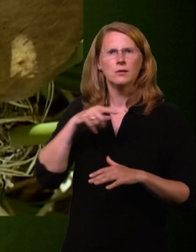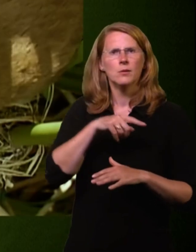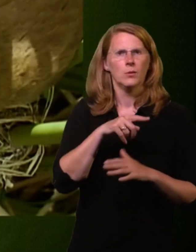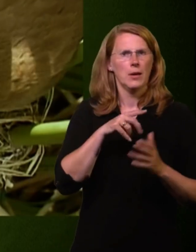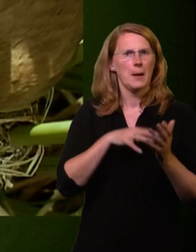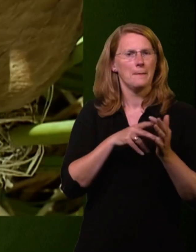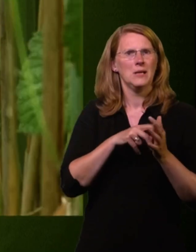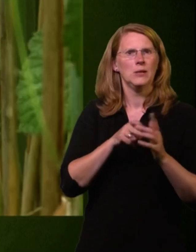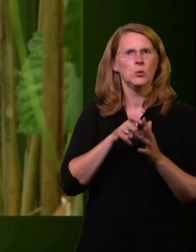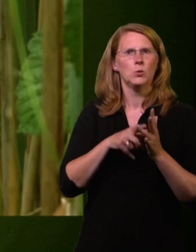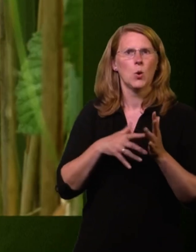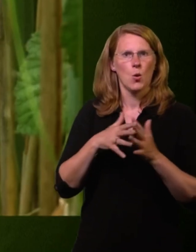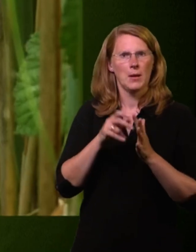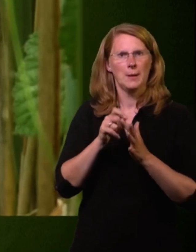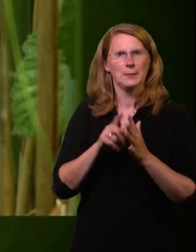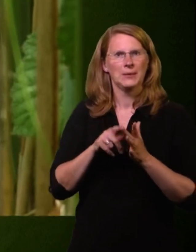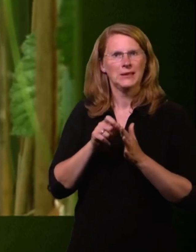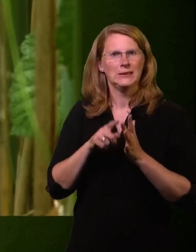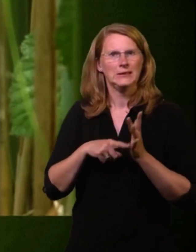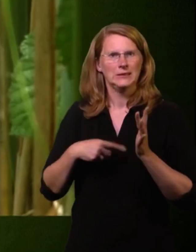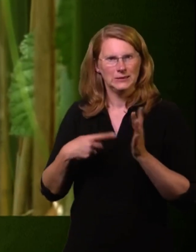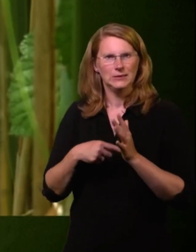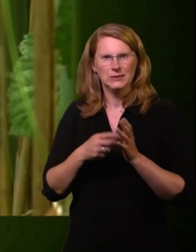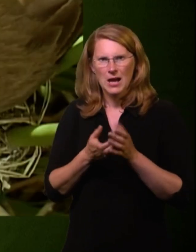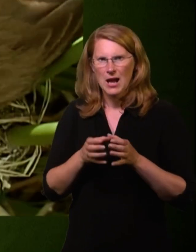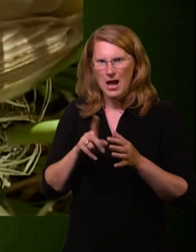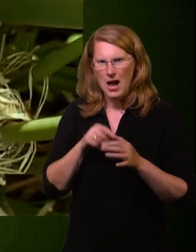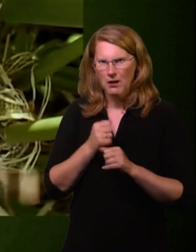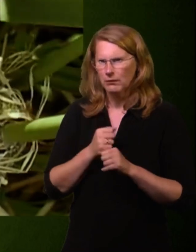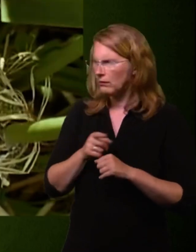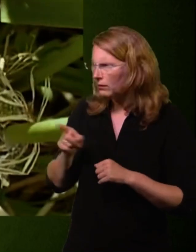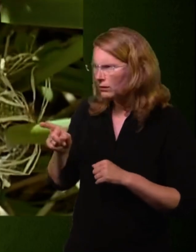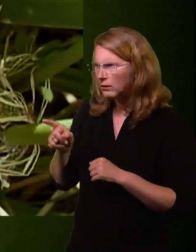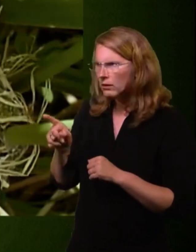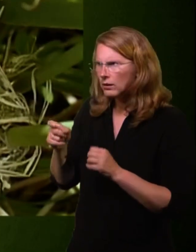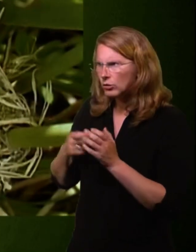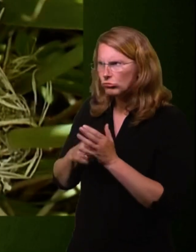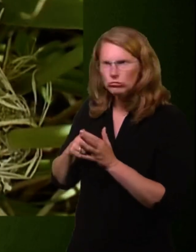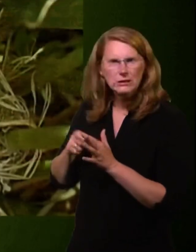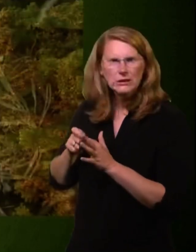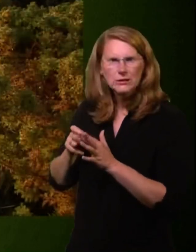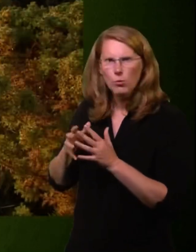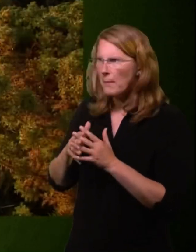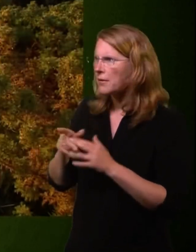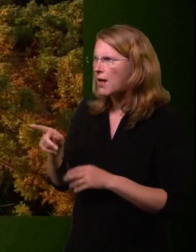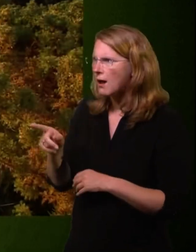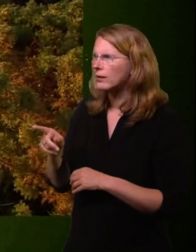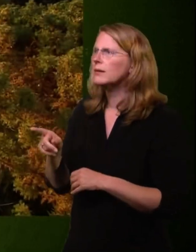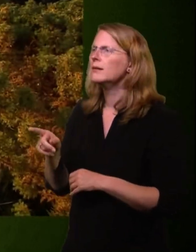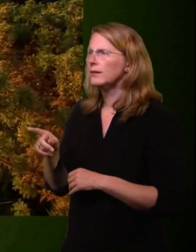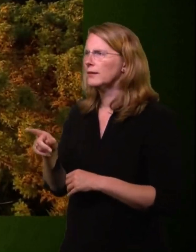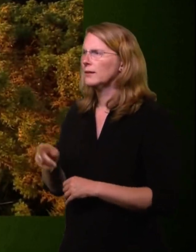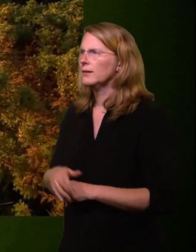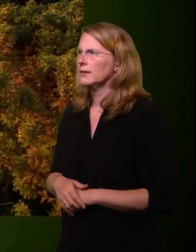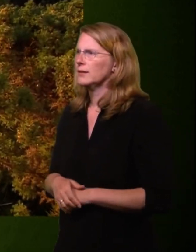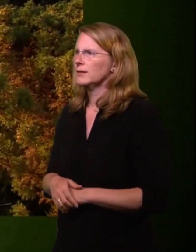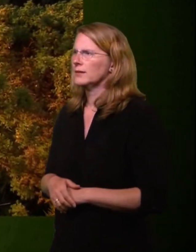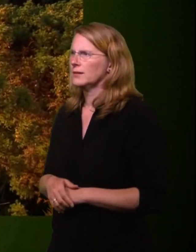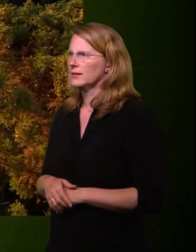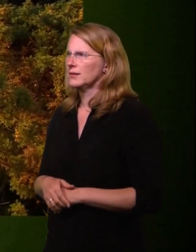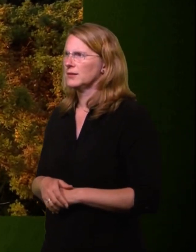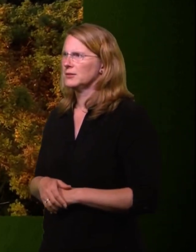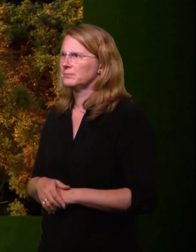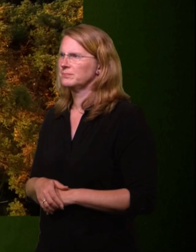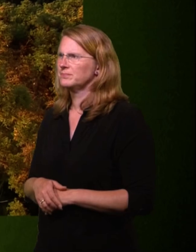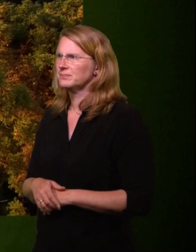reed warbler. It looks similar enough for the reed warbler parent to totally accept